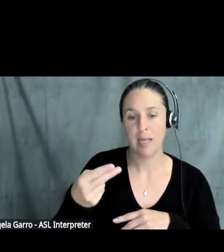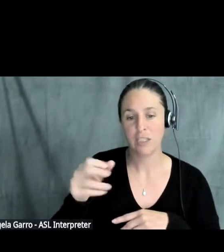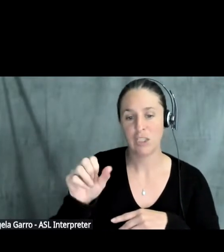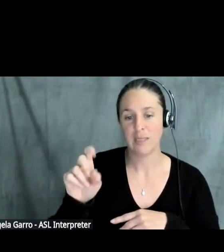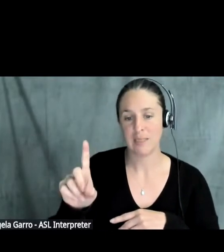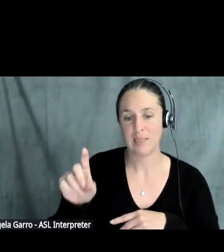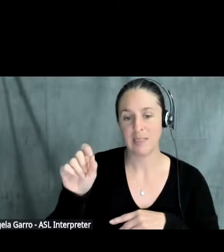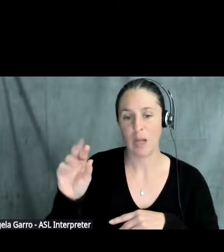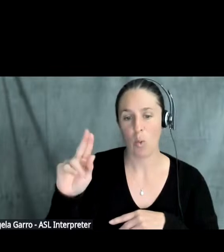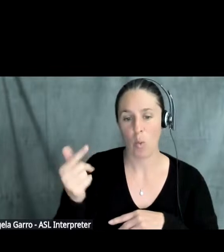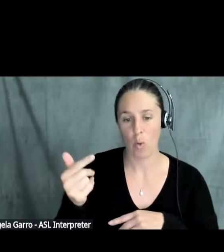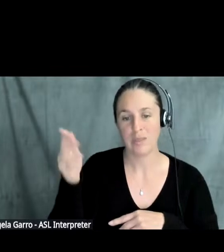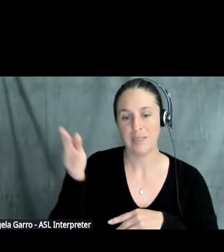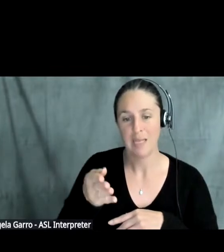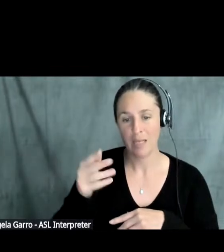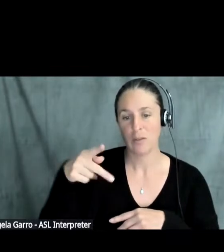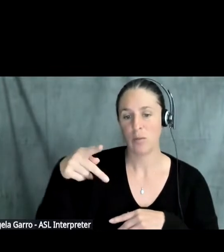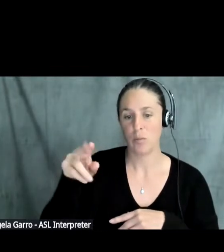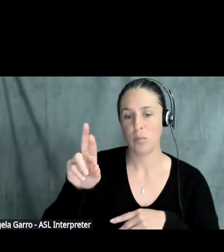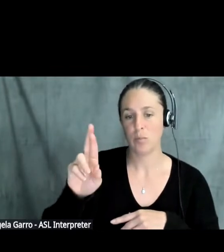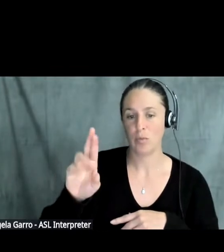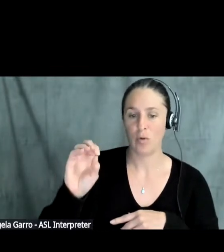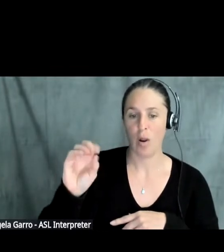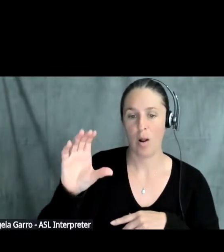www.smuhsd.org/proclamations. Again, that's